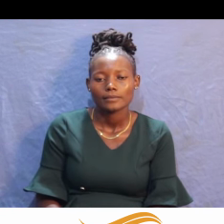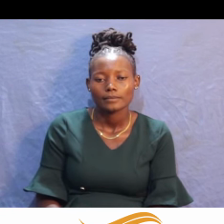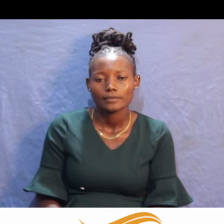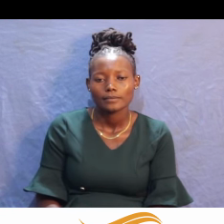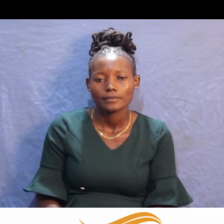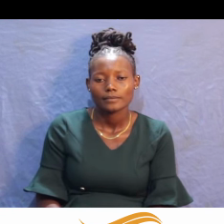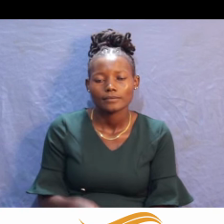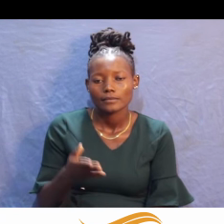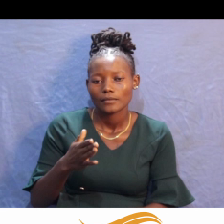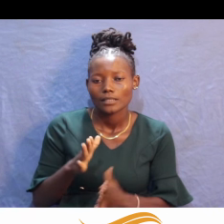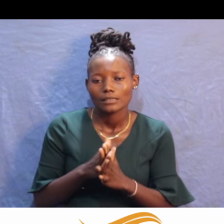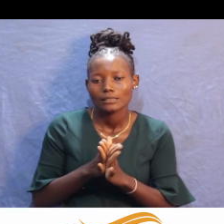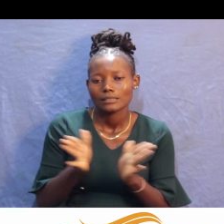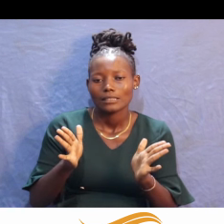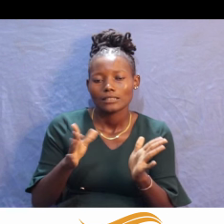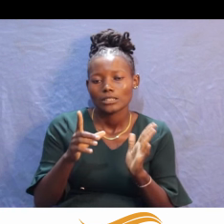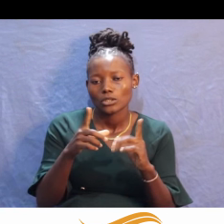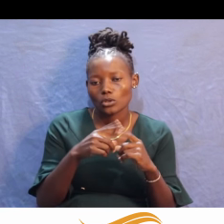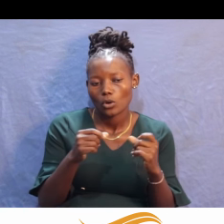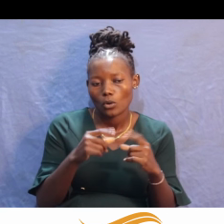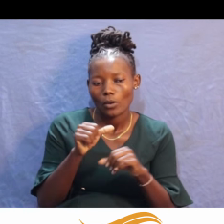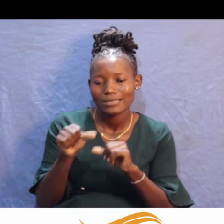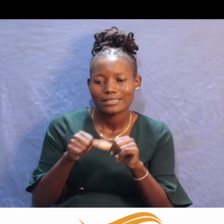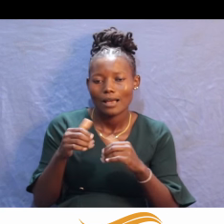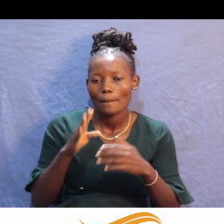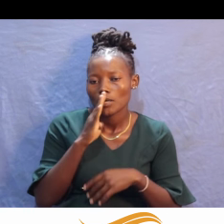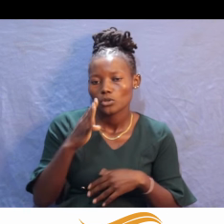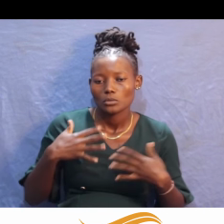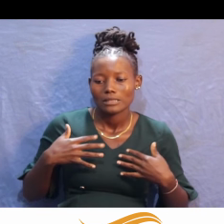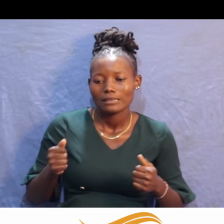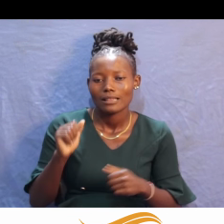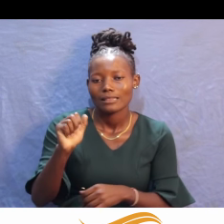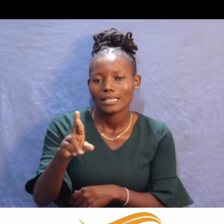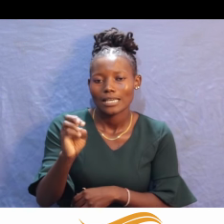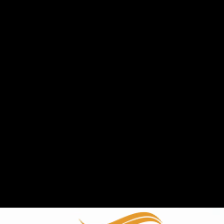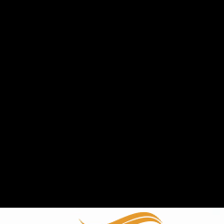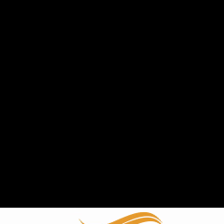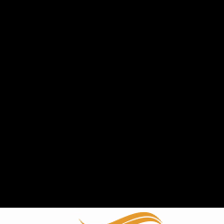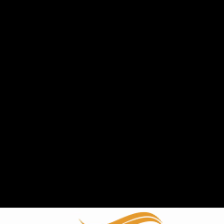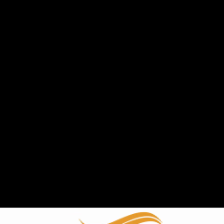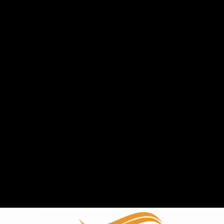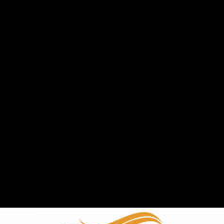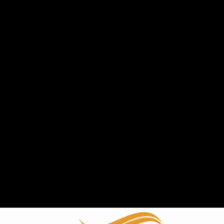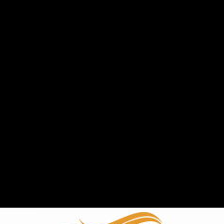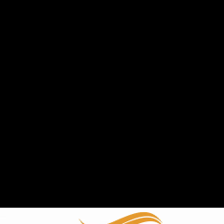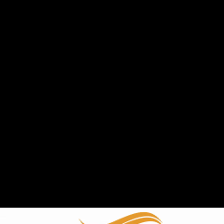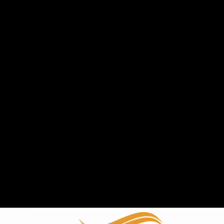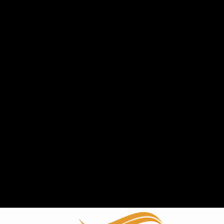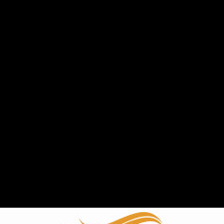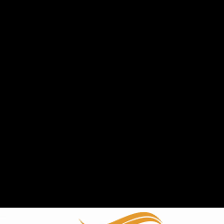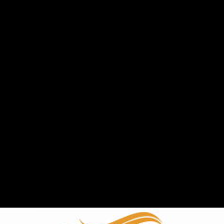So this is a very general statement about being healthy, aerobic, and exercise fit versus someone who